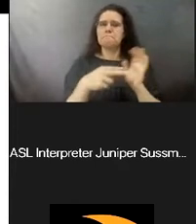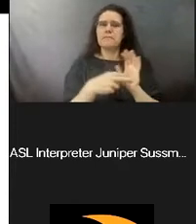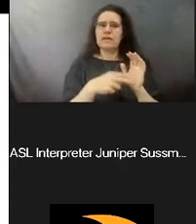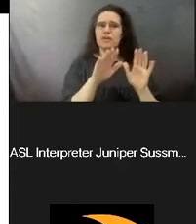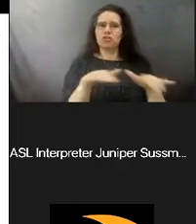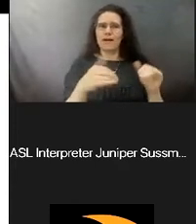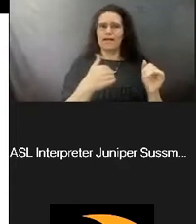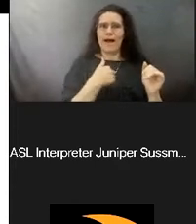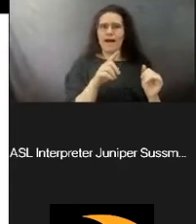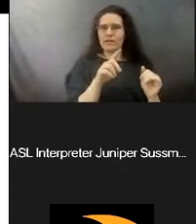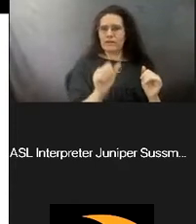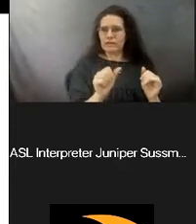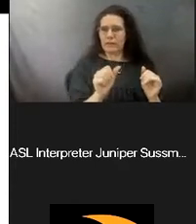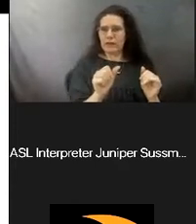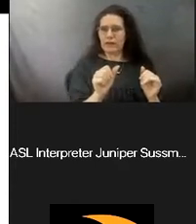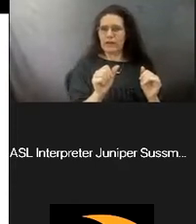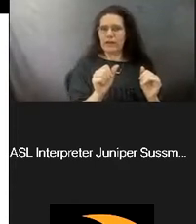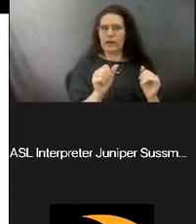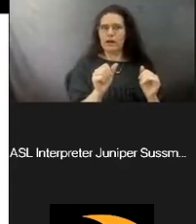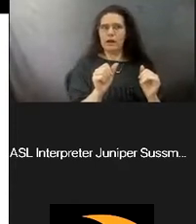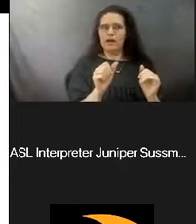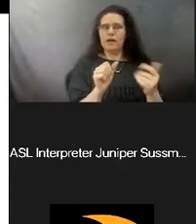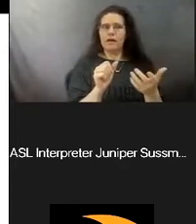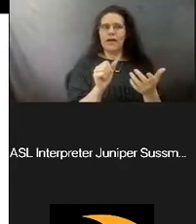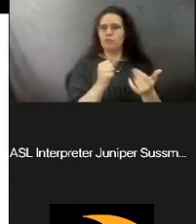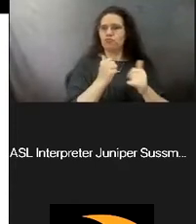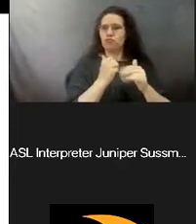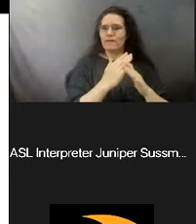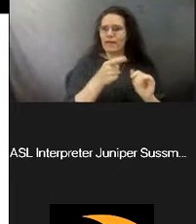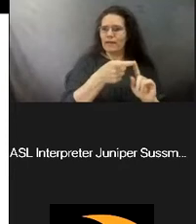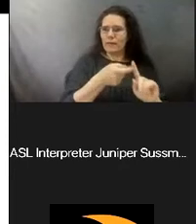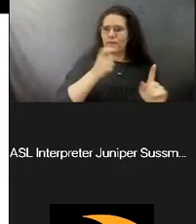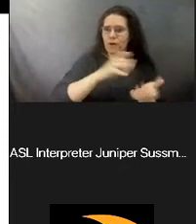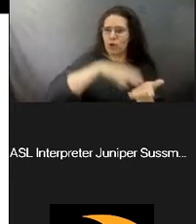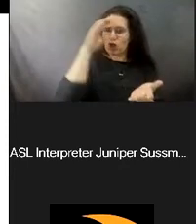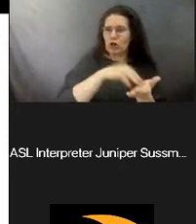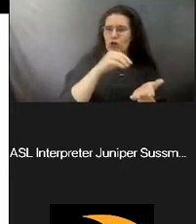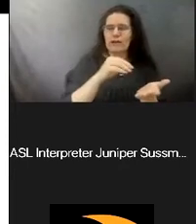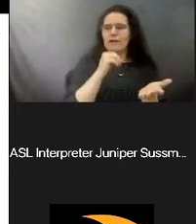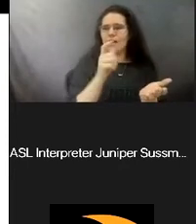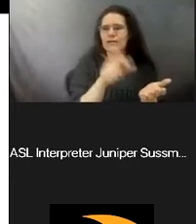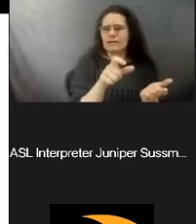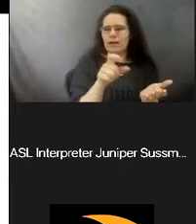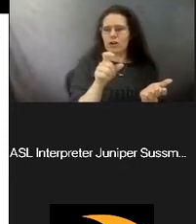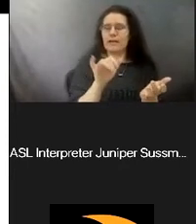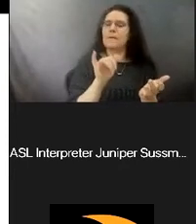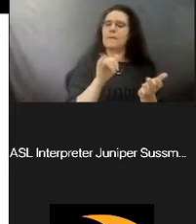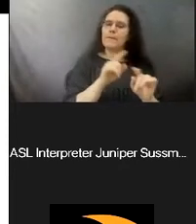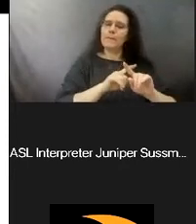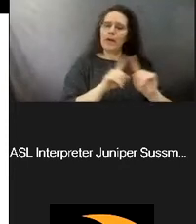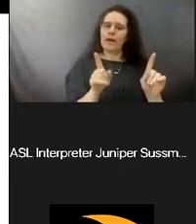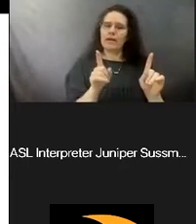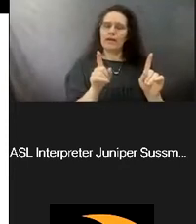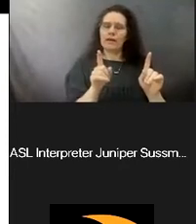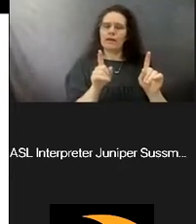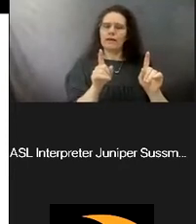that impacted their ability to learn. It is for protections under one of these laws, but it is not for all of